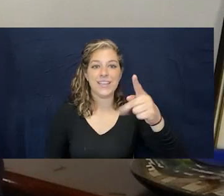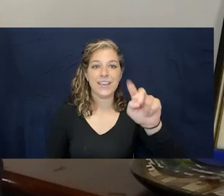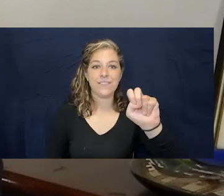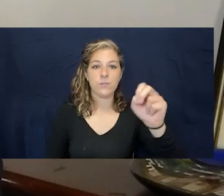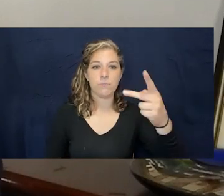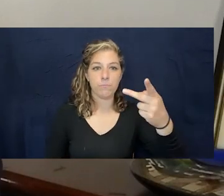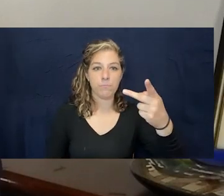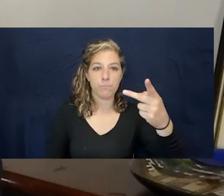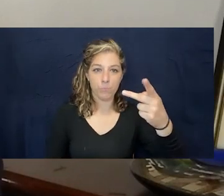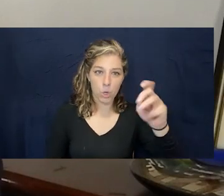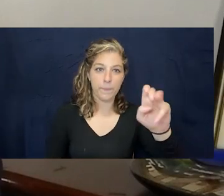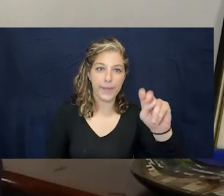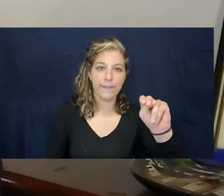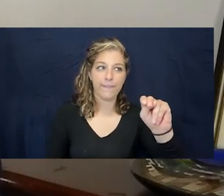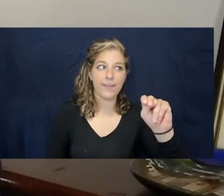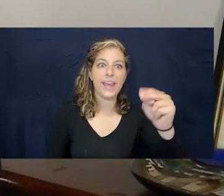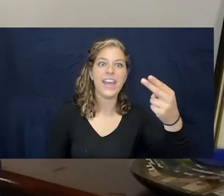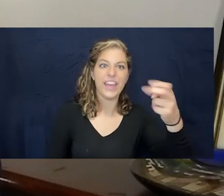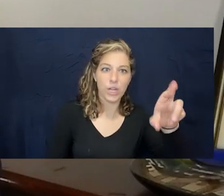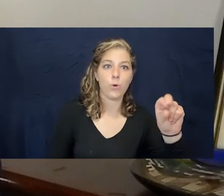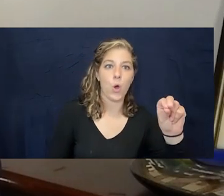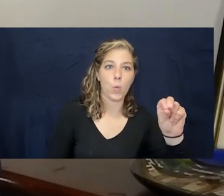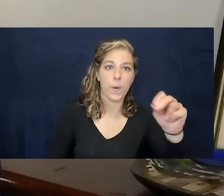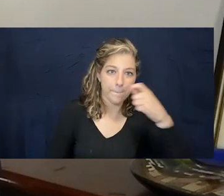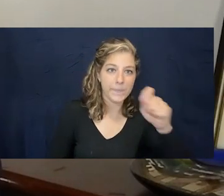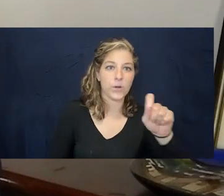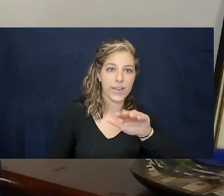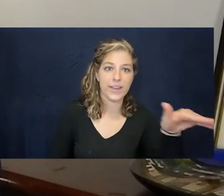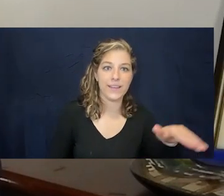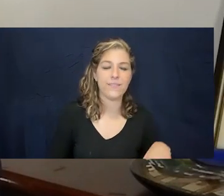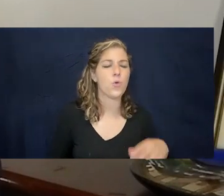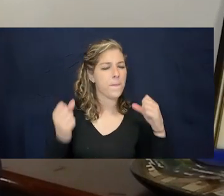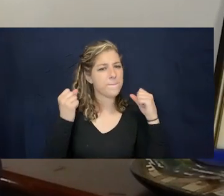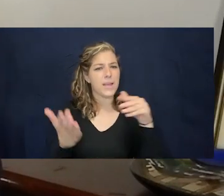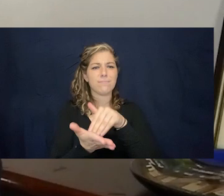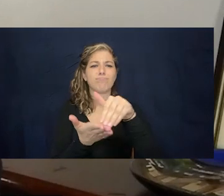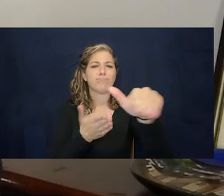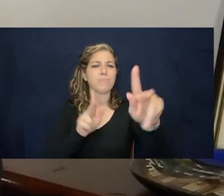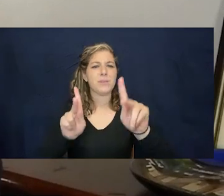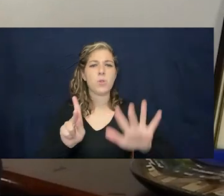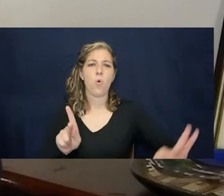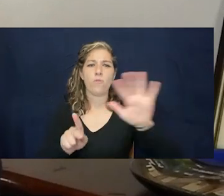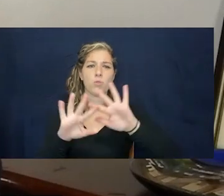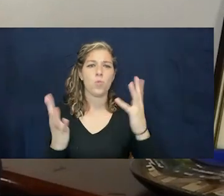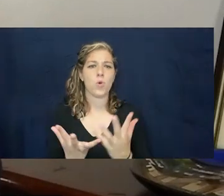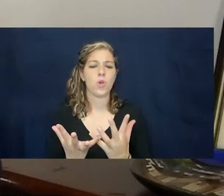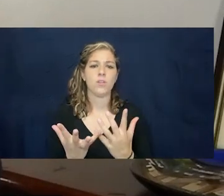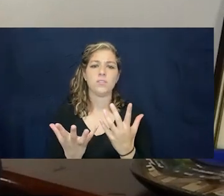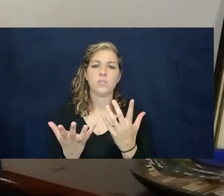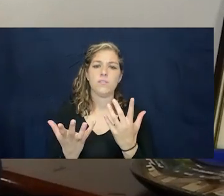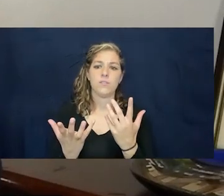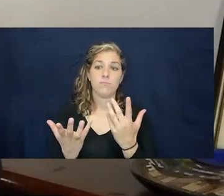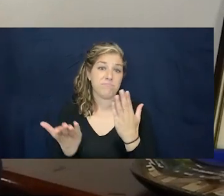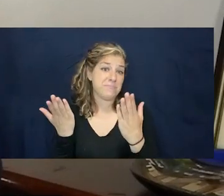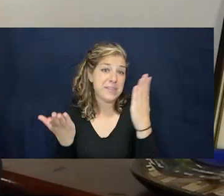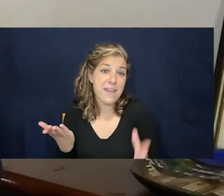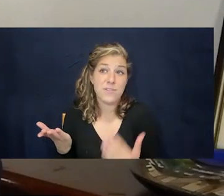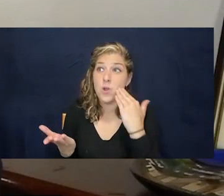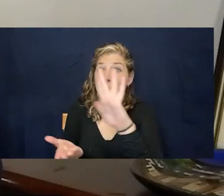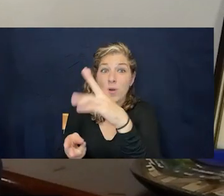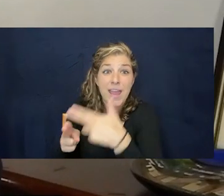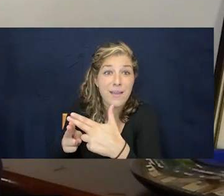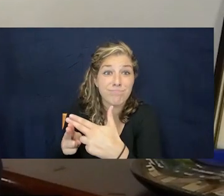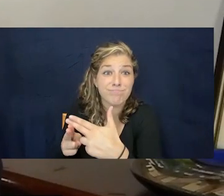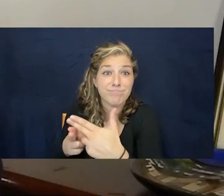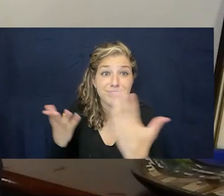even more accurately, Steve Perlman, hero. There are millions of people all over the world,